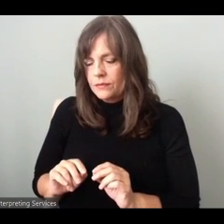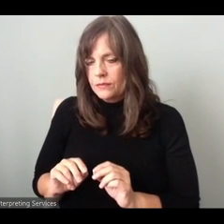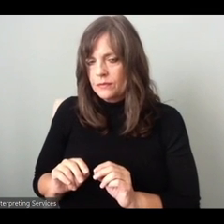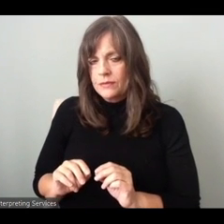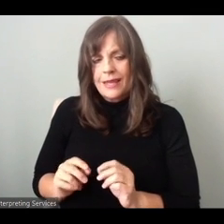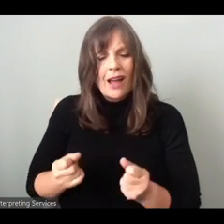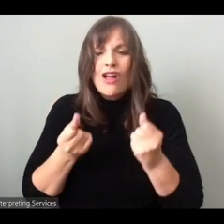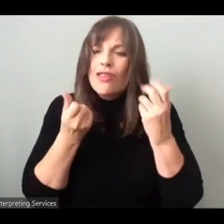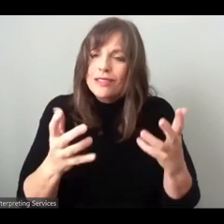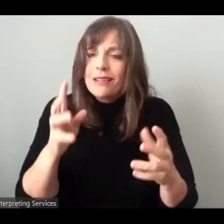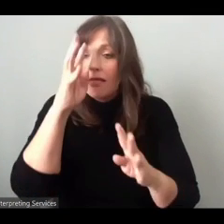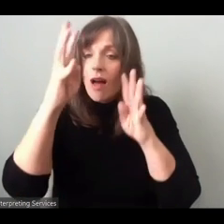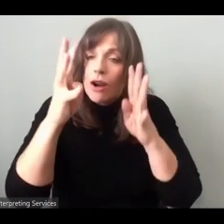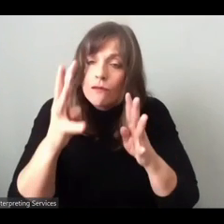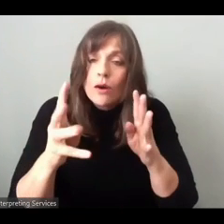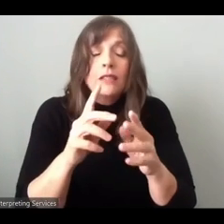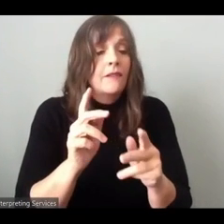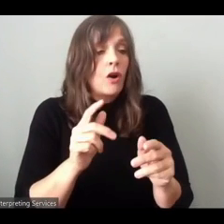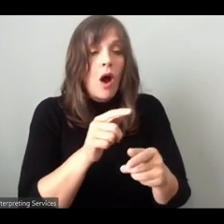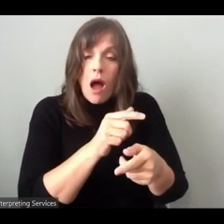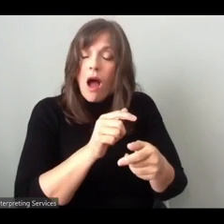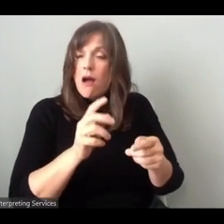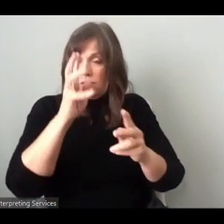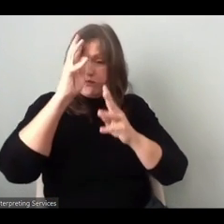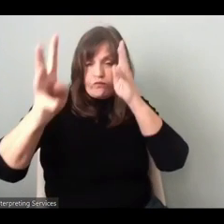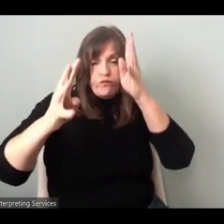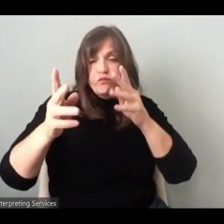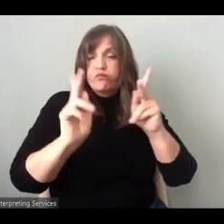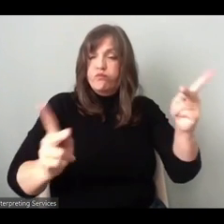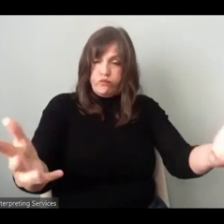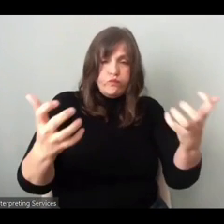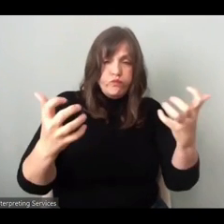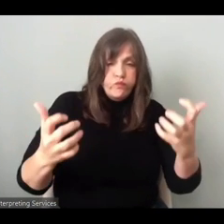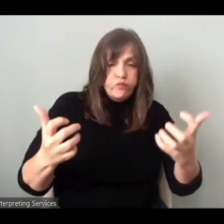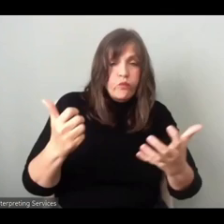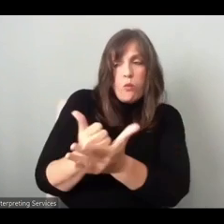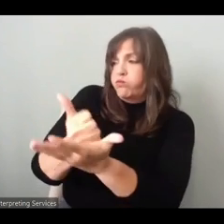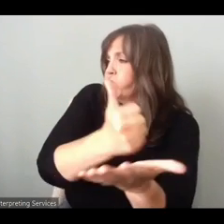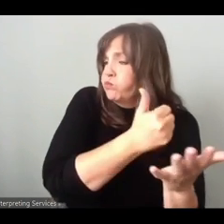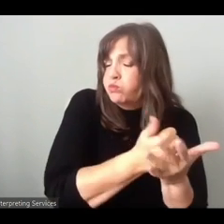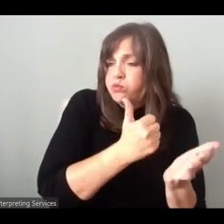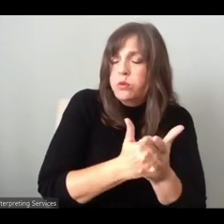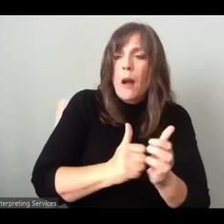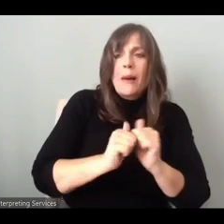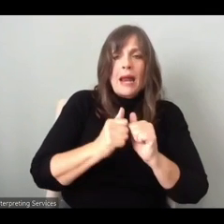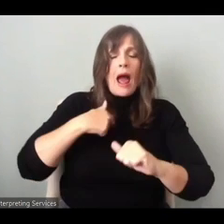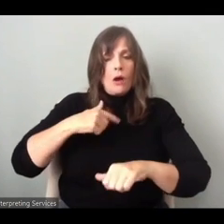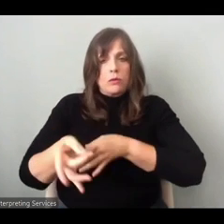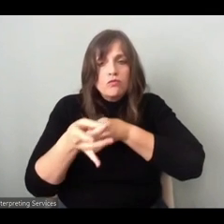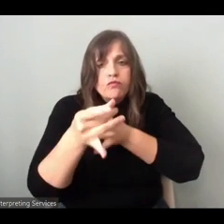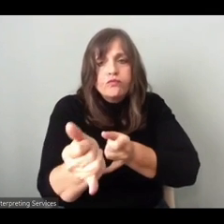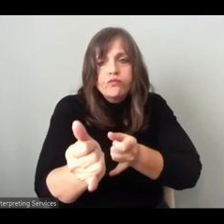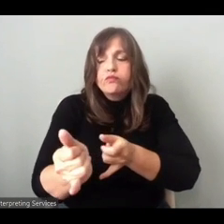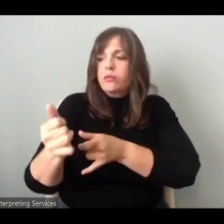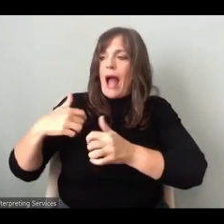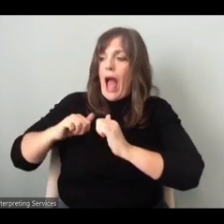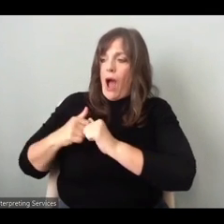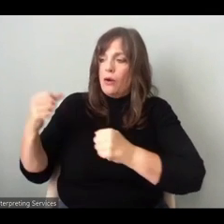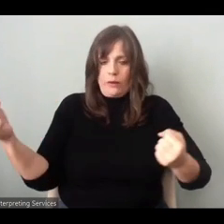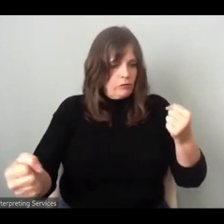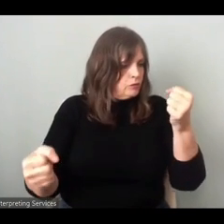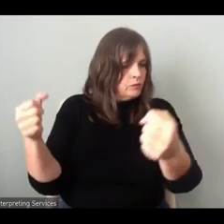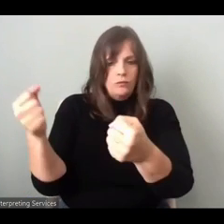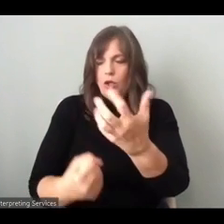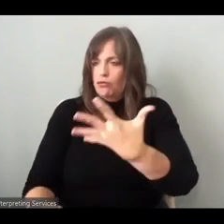There's a lot of creativity and everybody wants to help, and setting up a framework by which we can triage that and essentially do matchmaking has been an important part of our